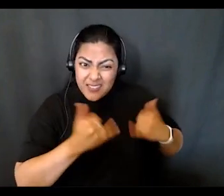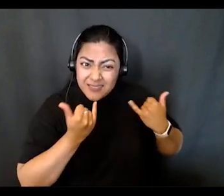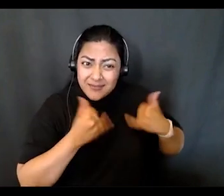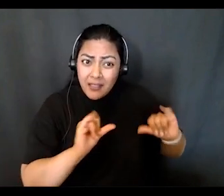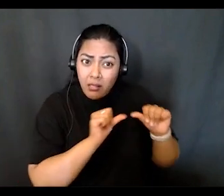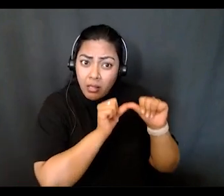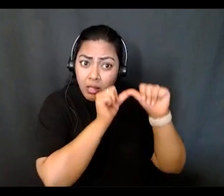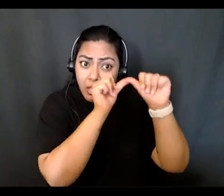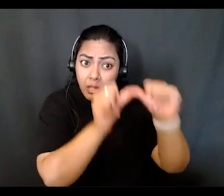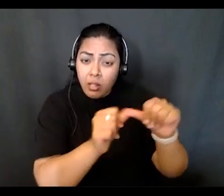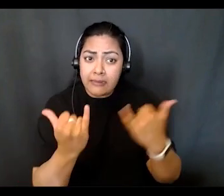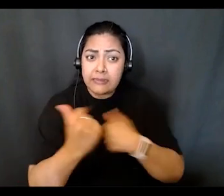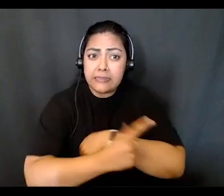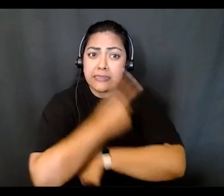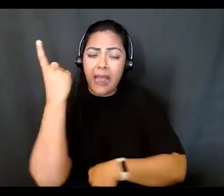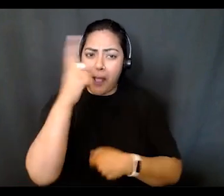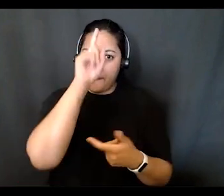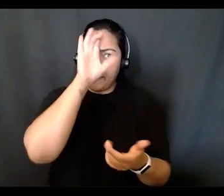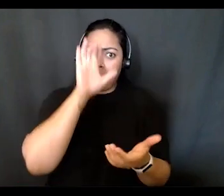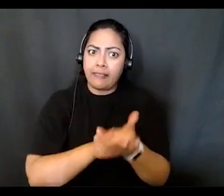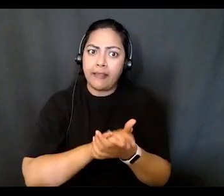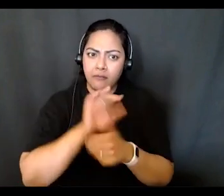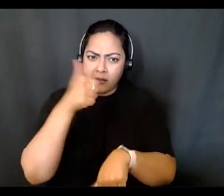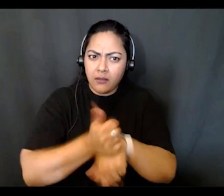will go to the next slide, and